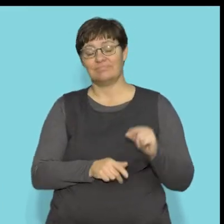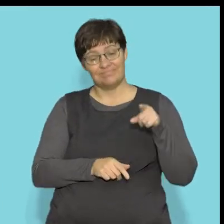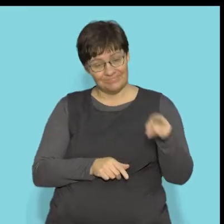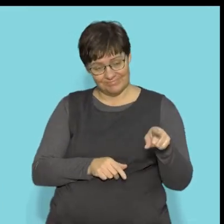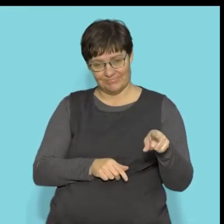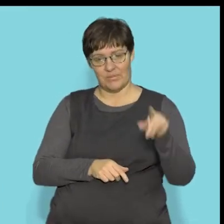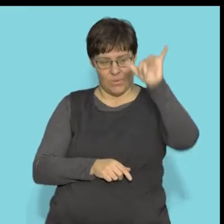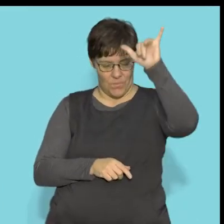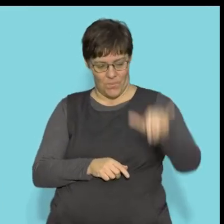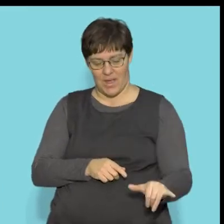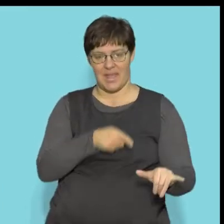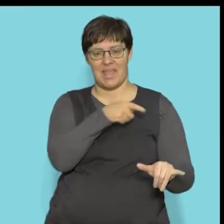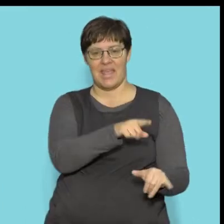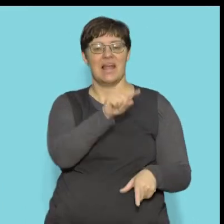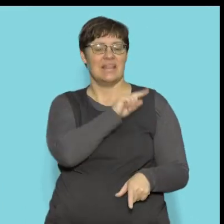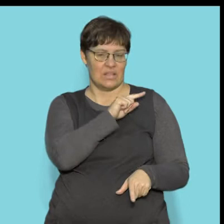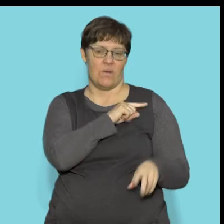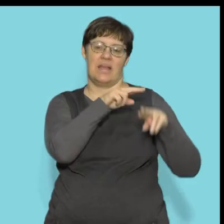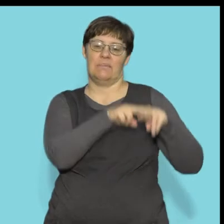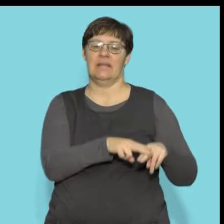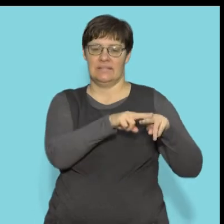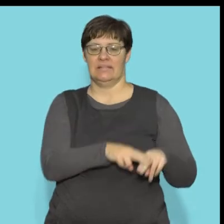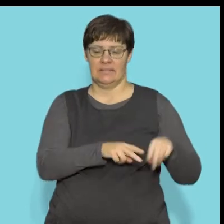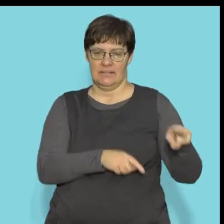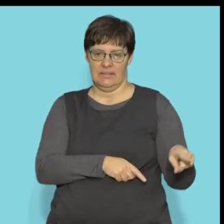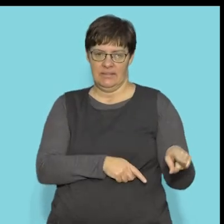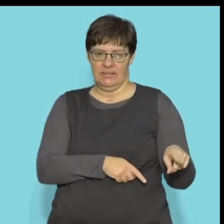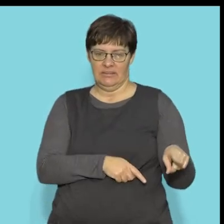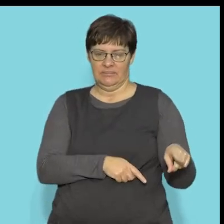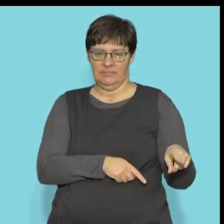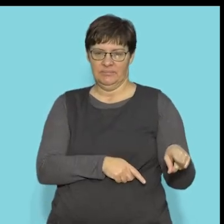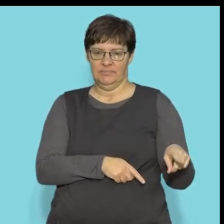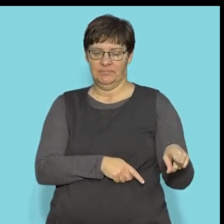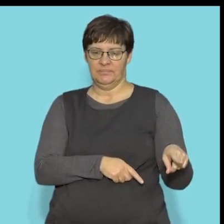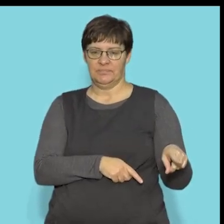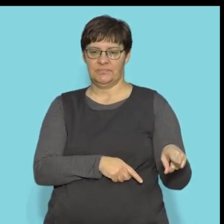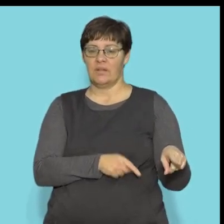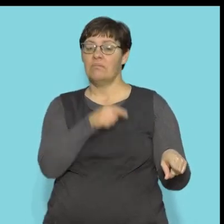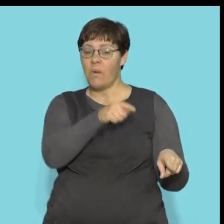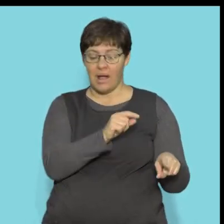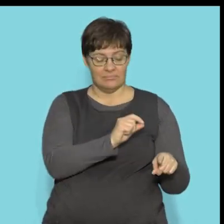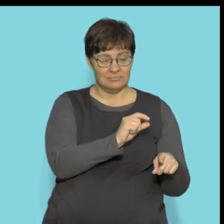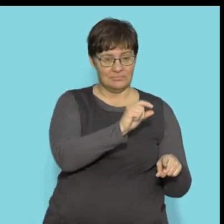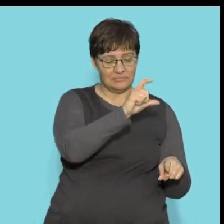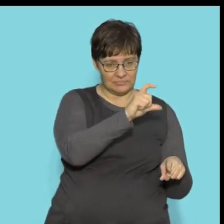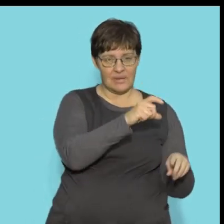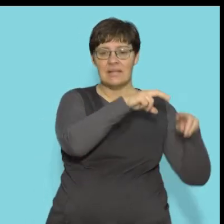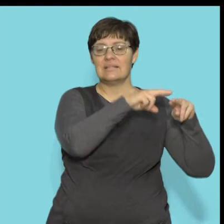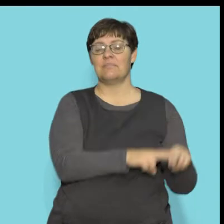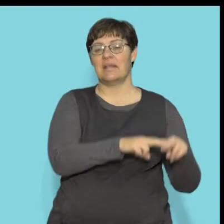is the reason that we call it the dependent one. The height of the seedlings depends